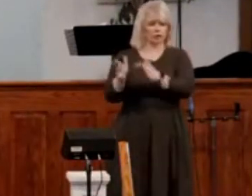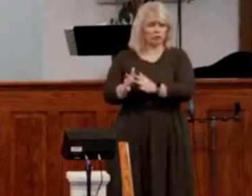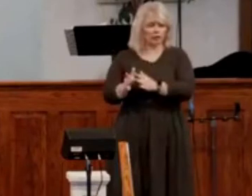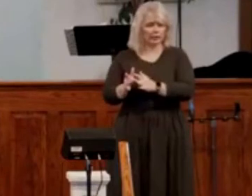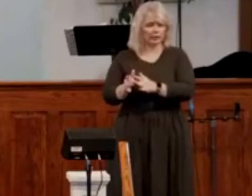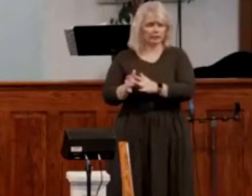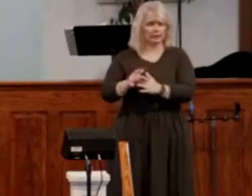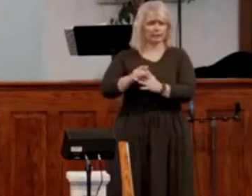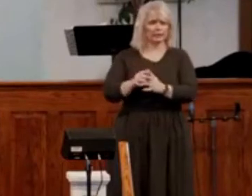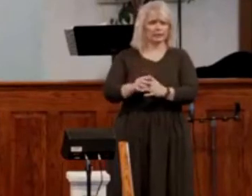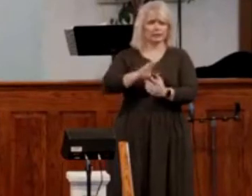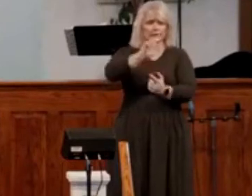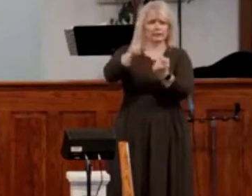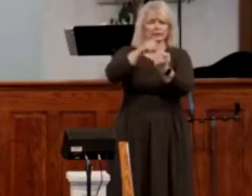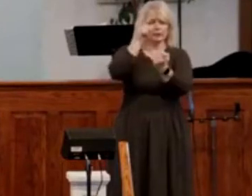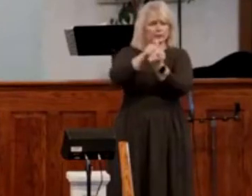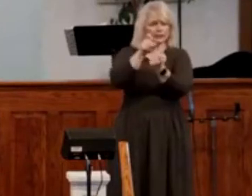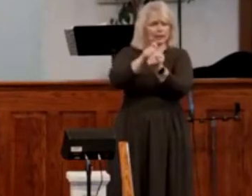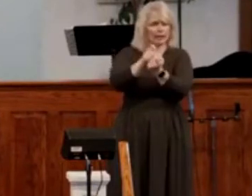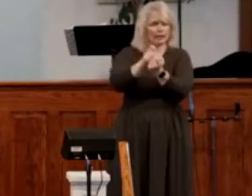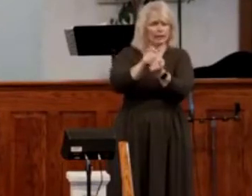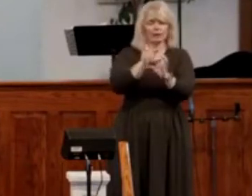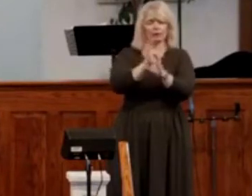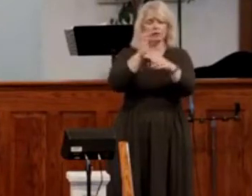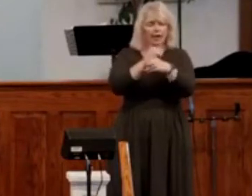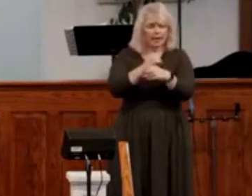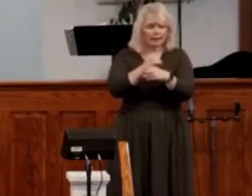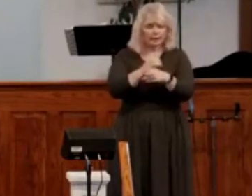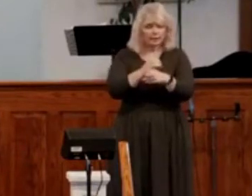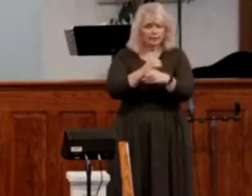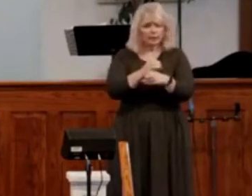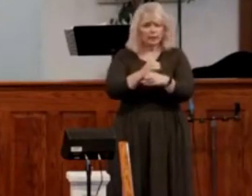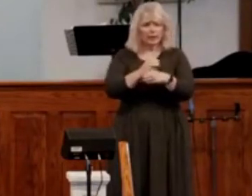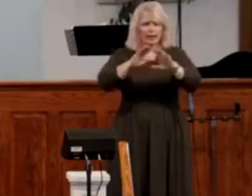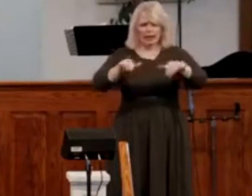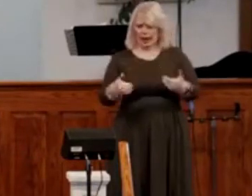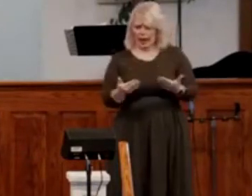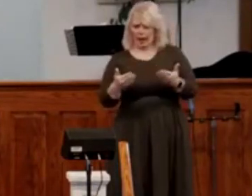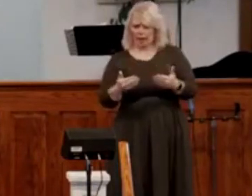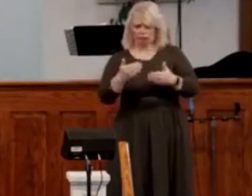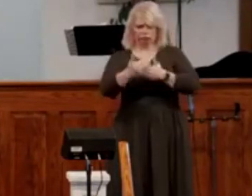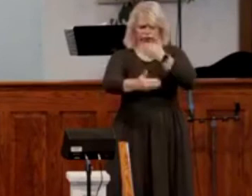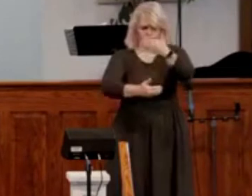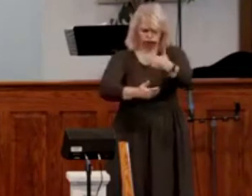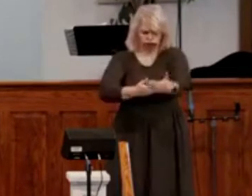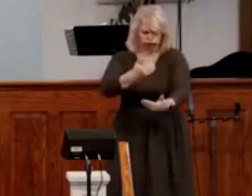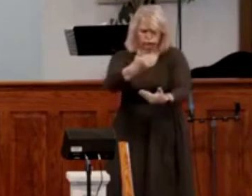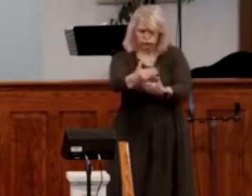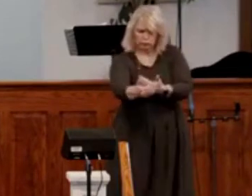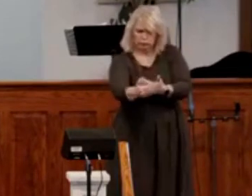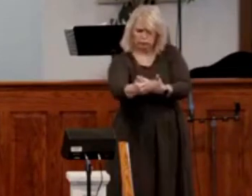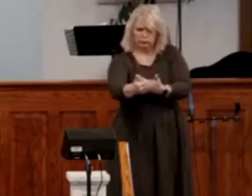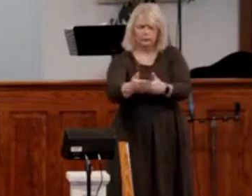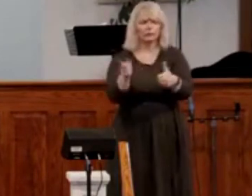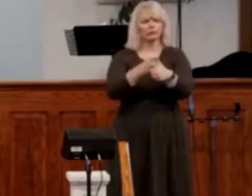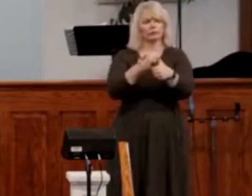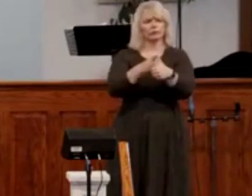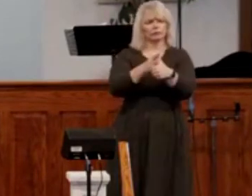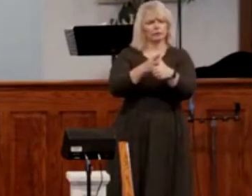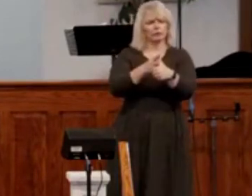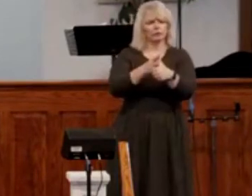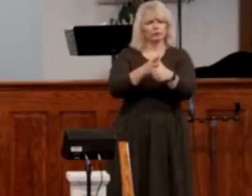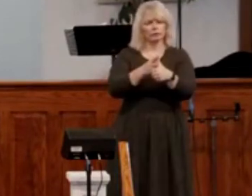be exactly how we're created to be. How does this move forward in our lives? Well, the first step you need to take